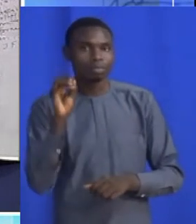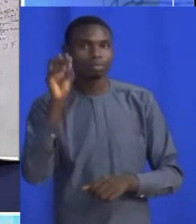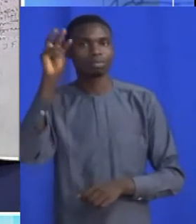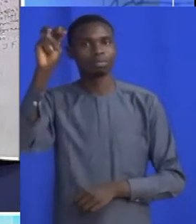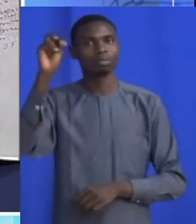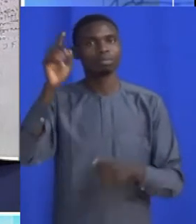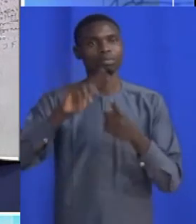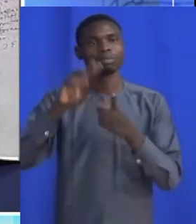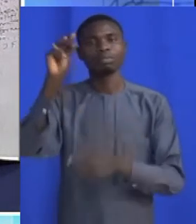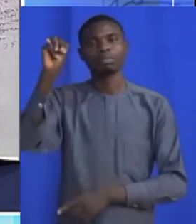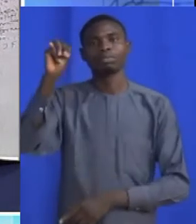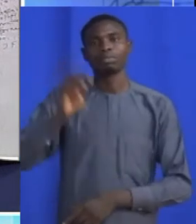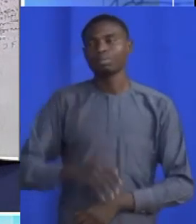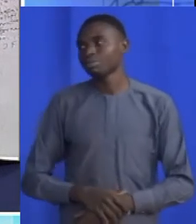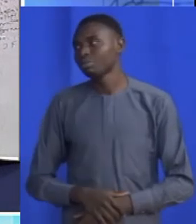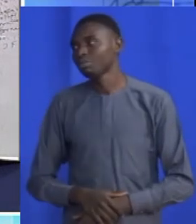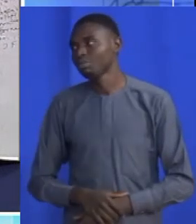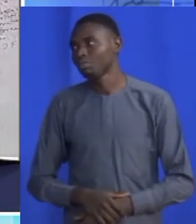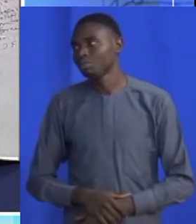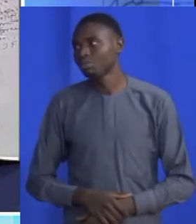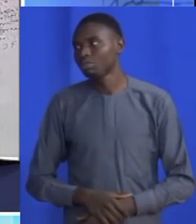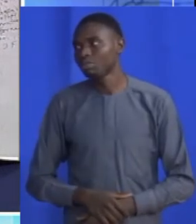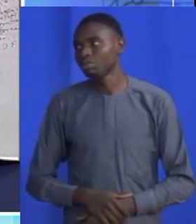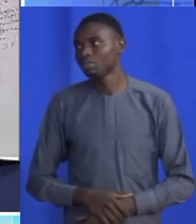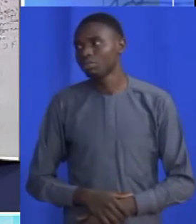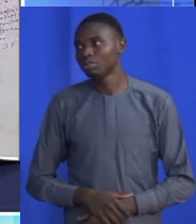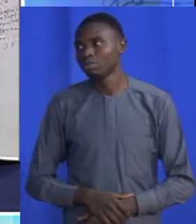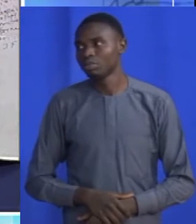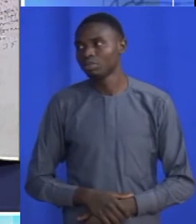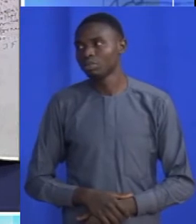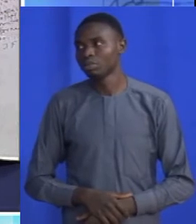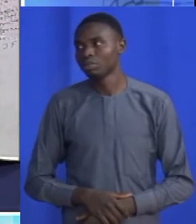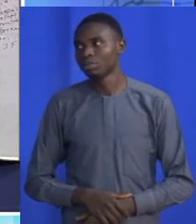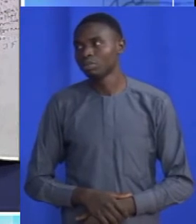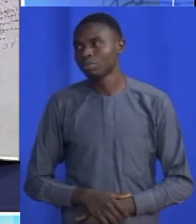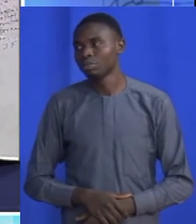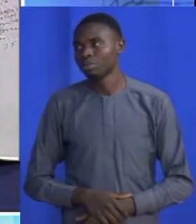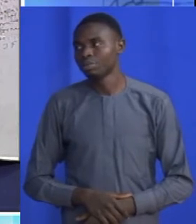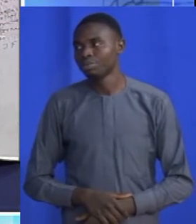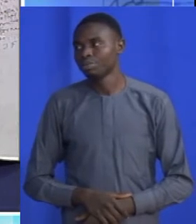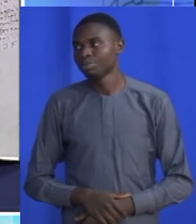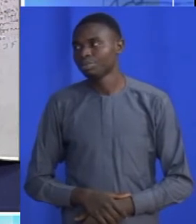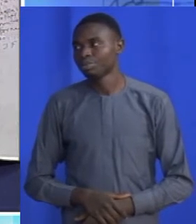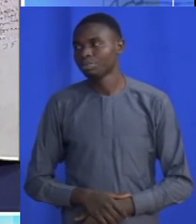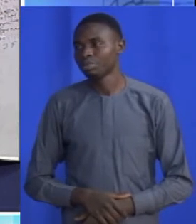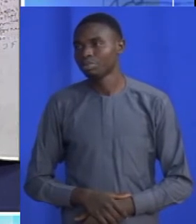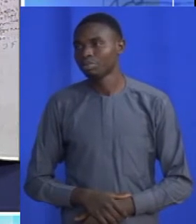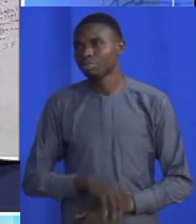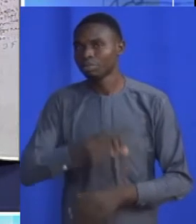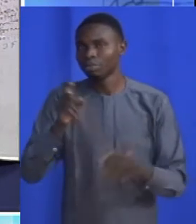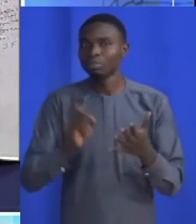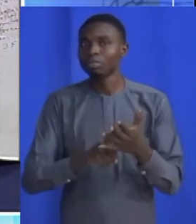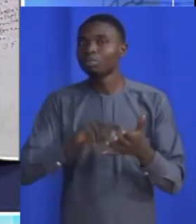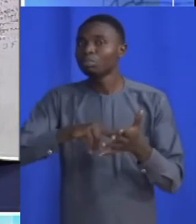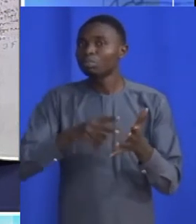That officer, come and give account of your CEOs. So when they are office, they are given immunity. We